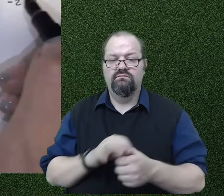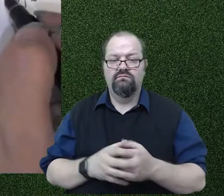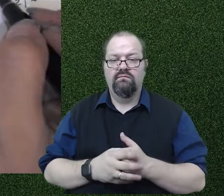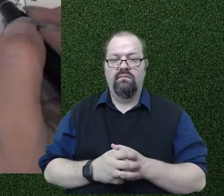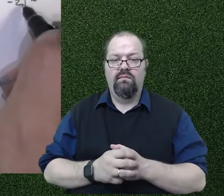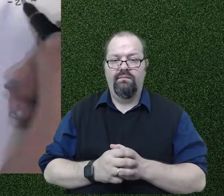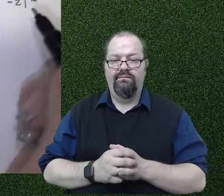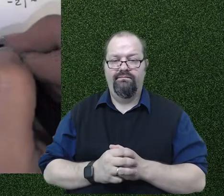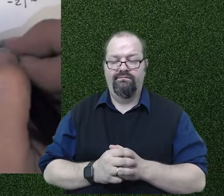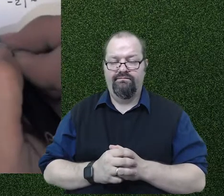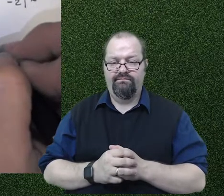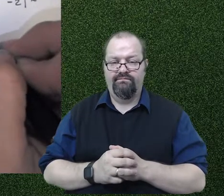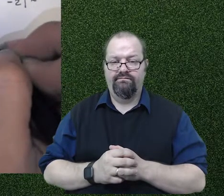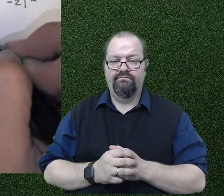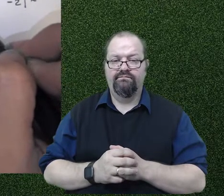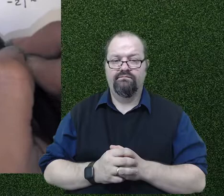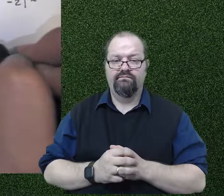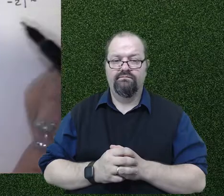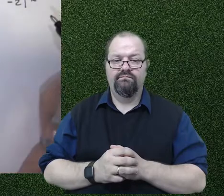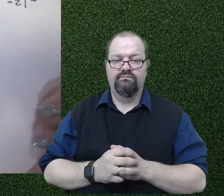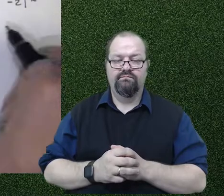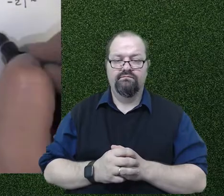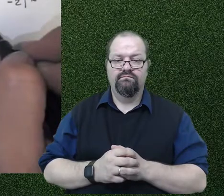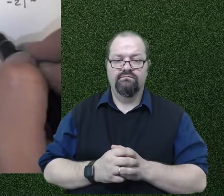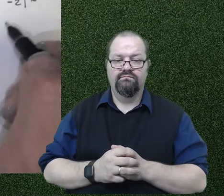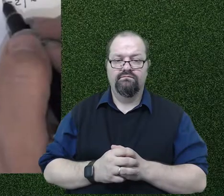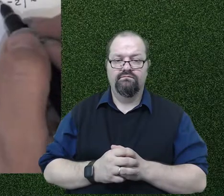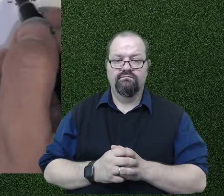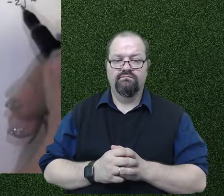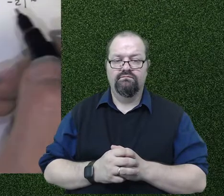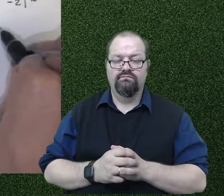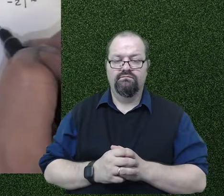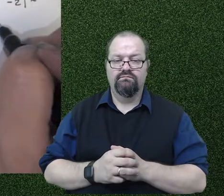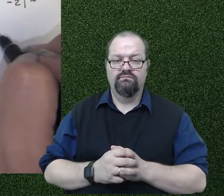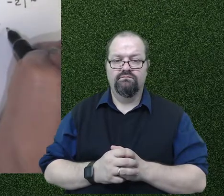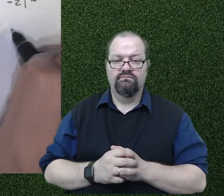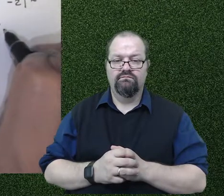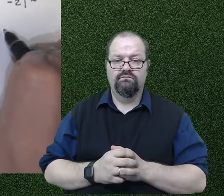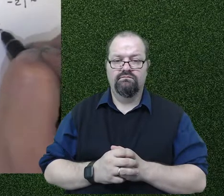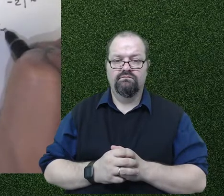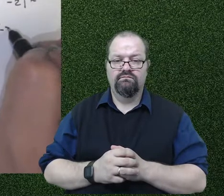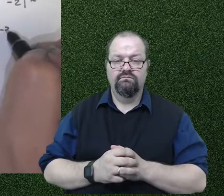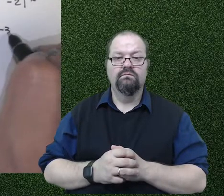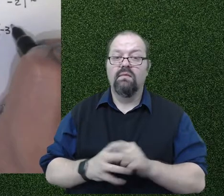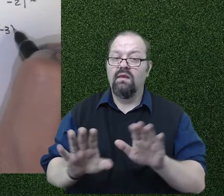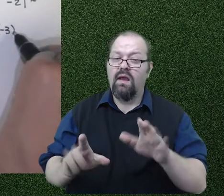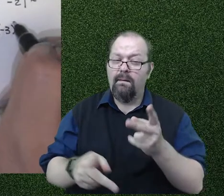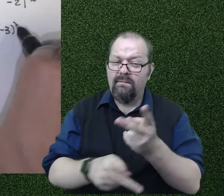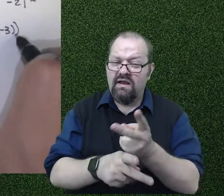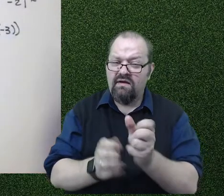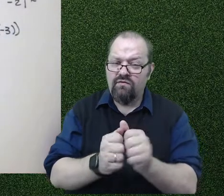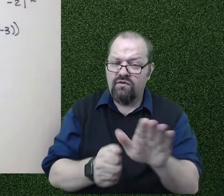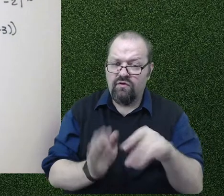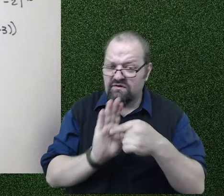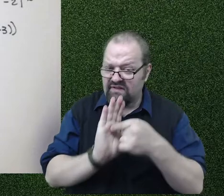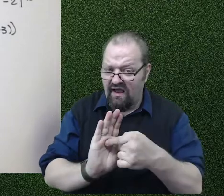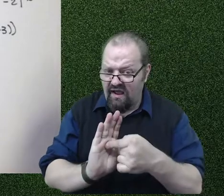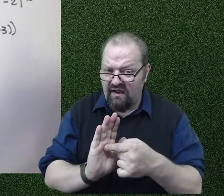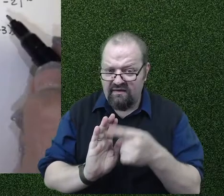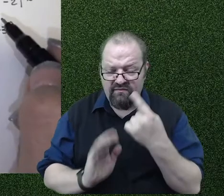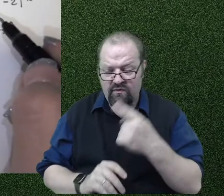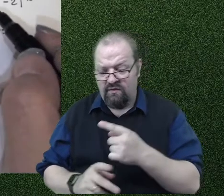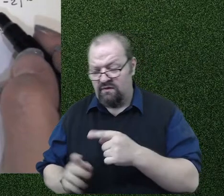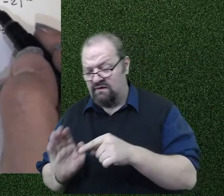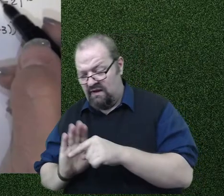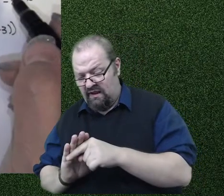plus negative 4, when I multiply, minus a negative 3. Be very careful about your signs here. It's